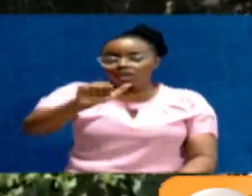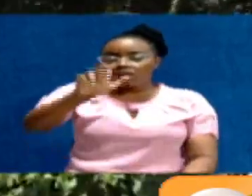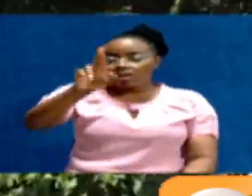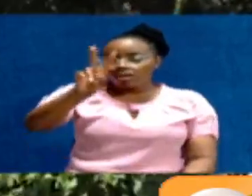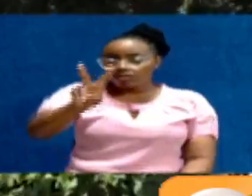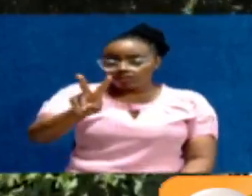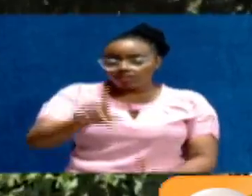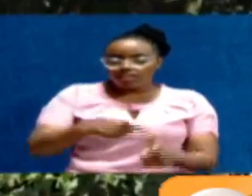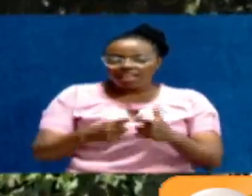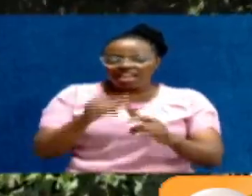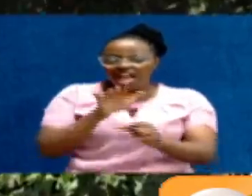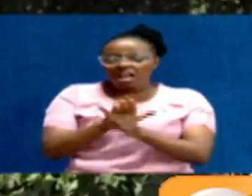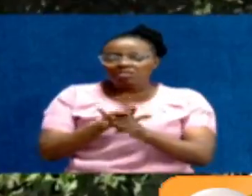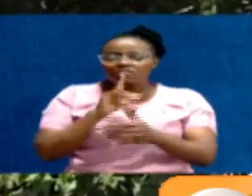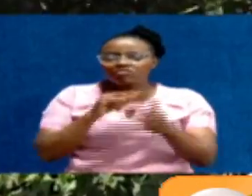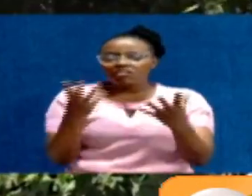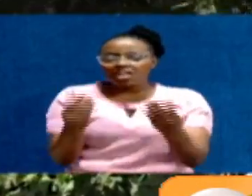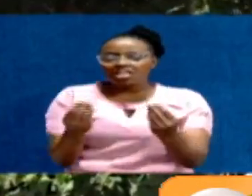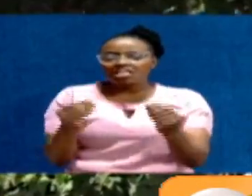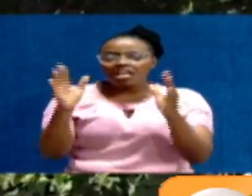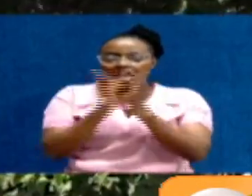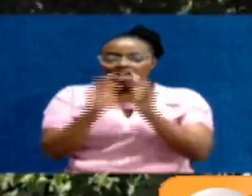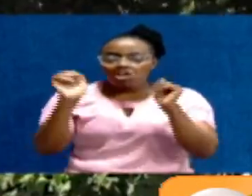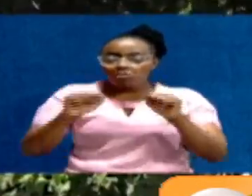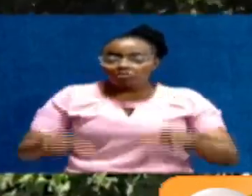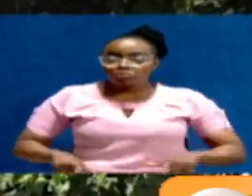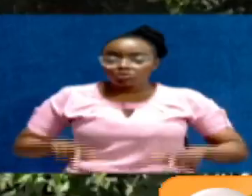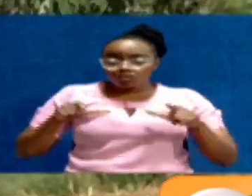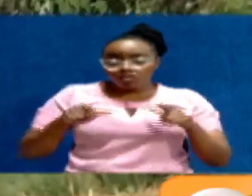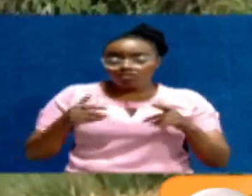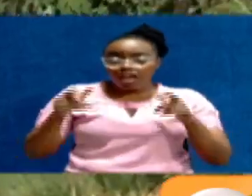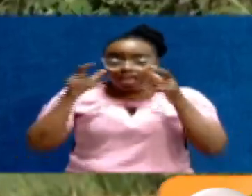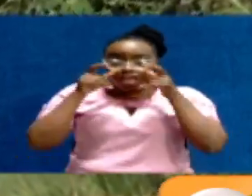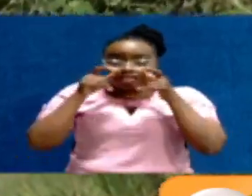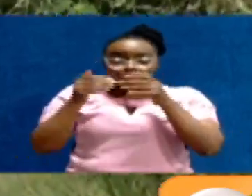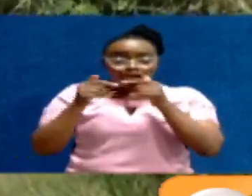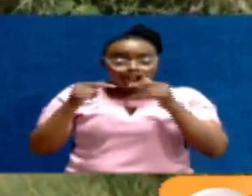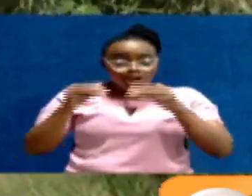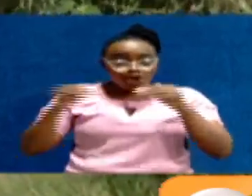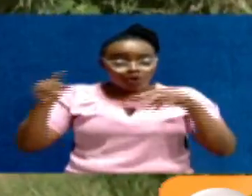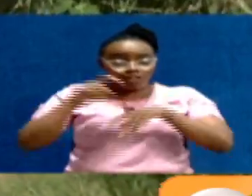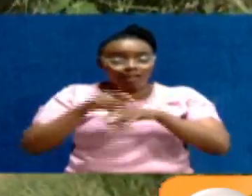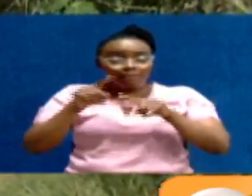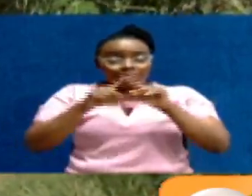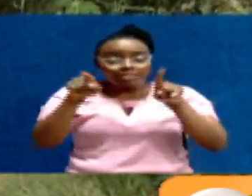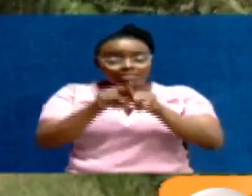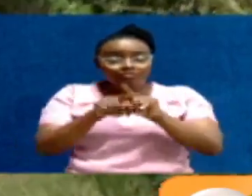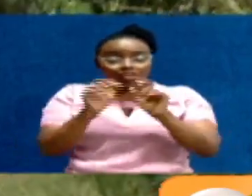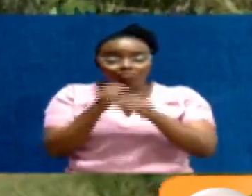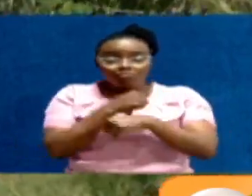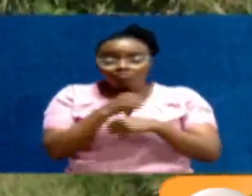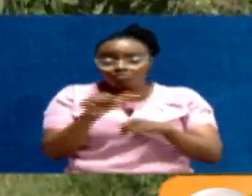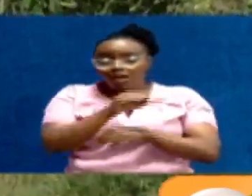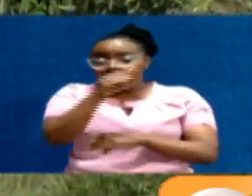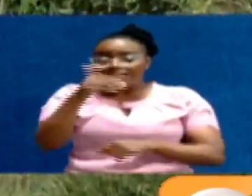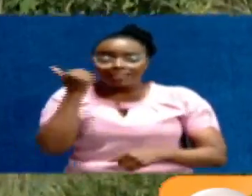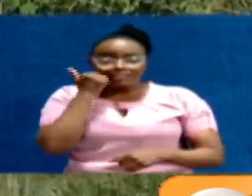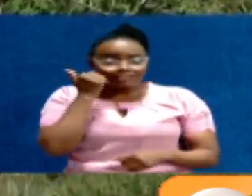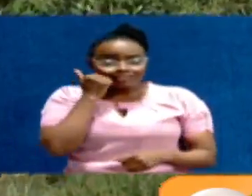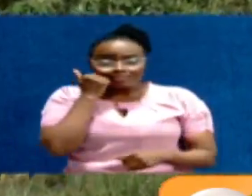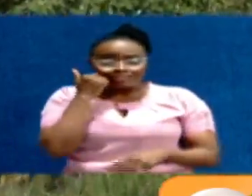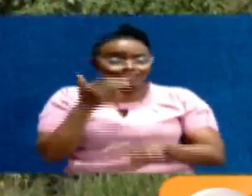antiretroviral drugs, many say it is easy and possible to survive HIV for a very long time. But the same cannot be said about other